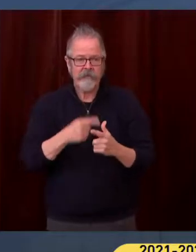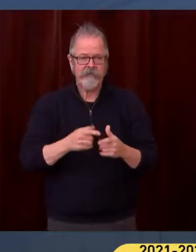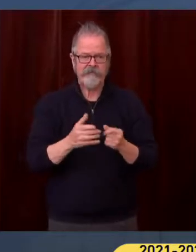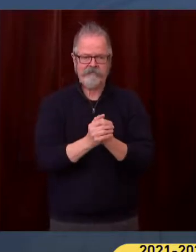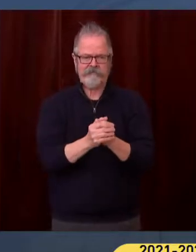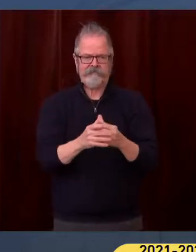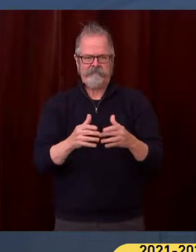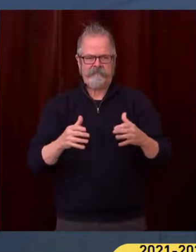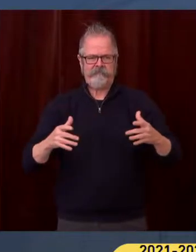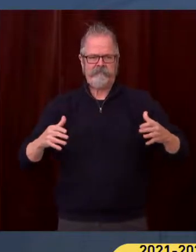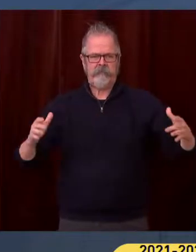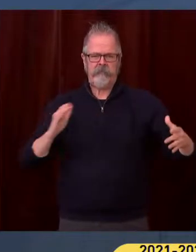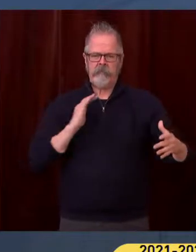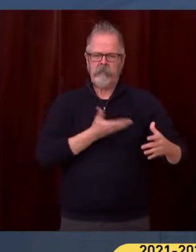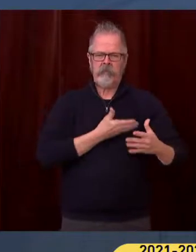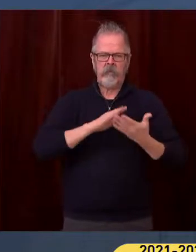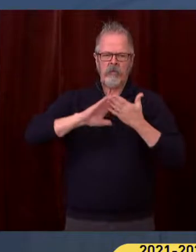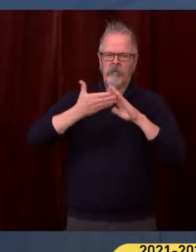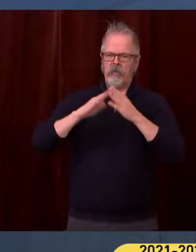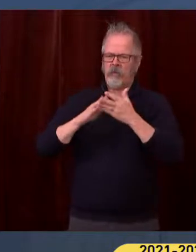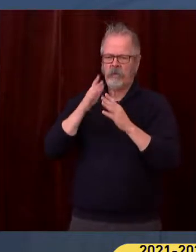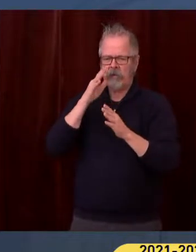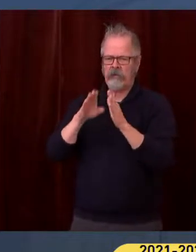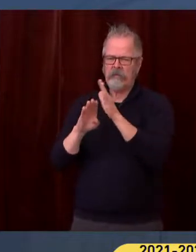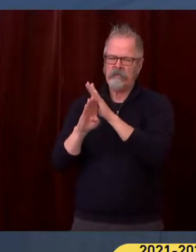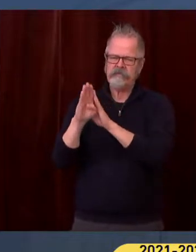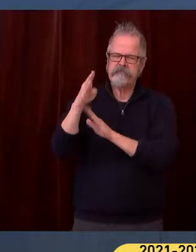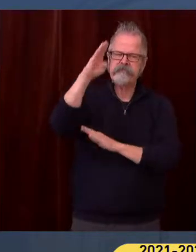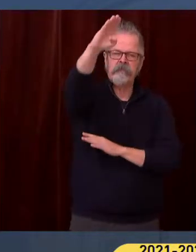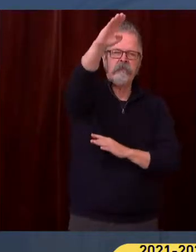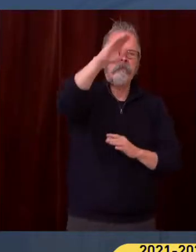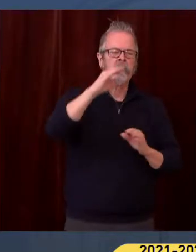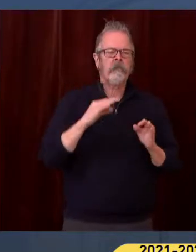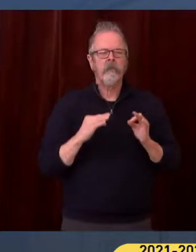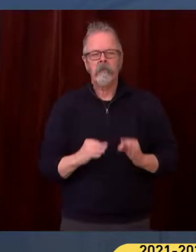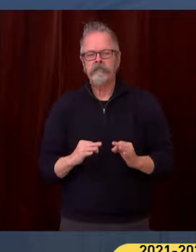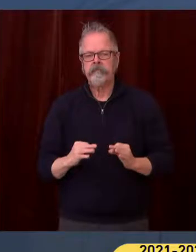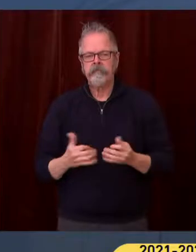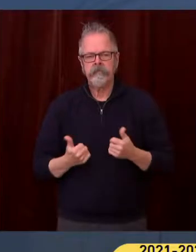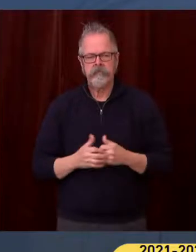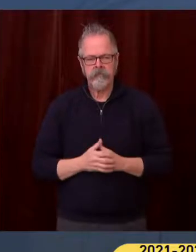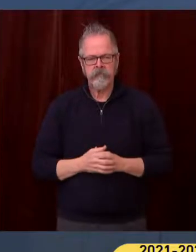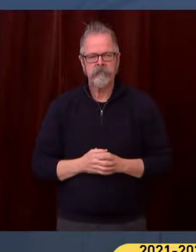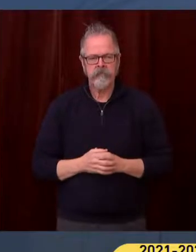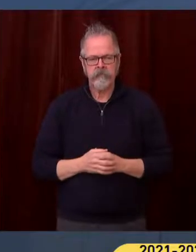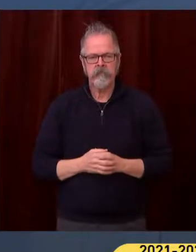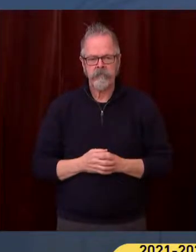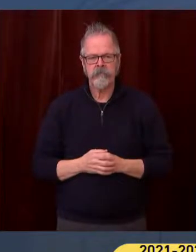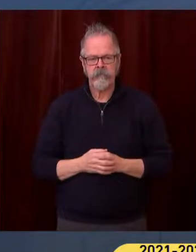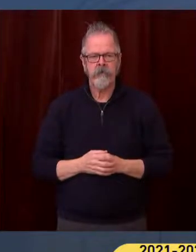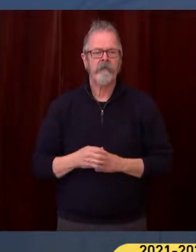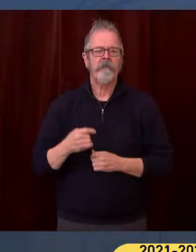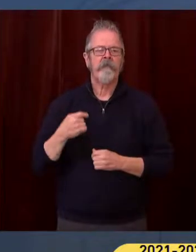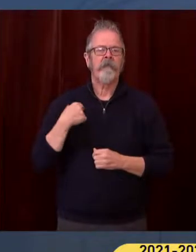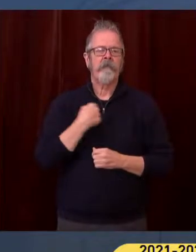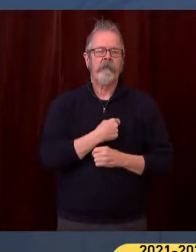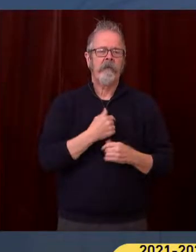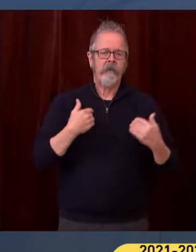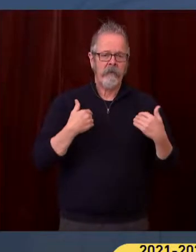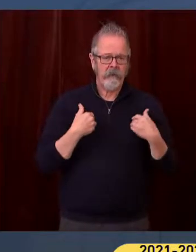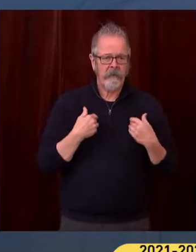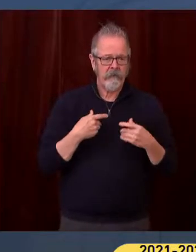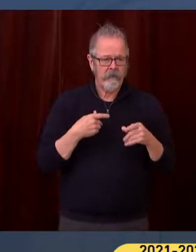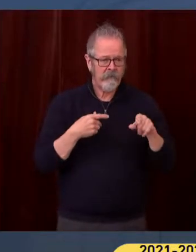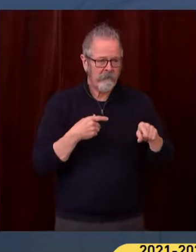and deep water port location for serving the western United States and Canada positions R.E.G. for a very bright